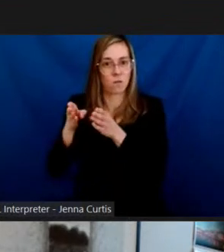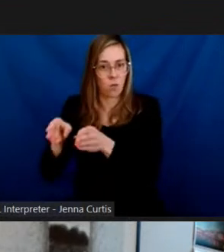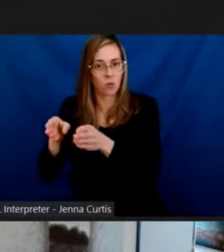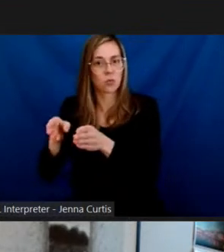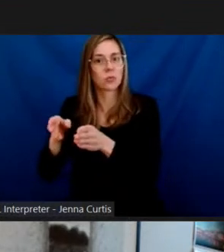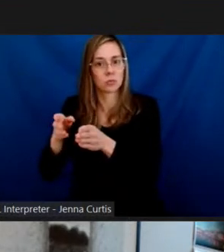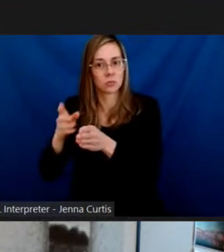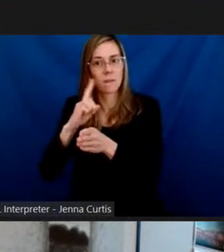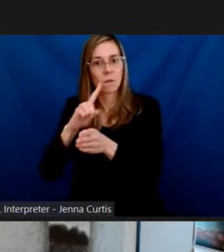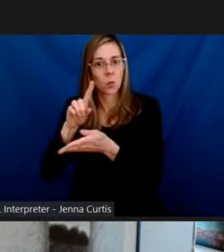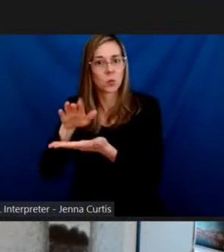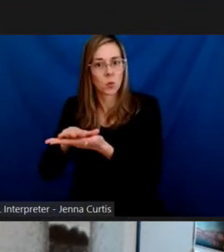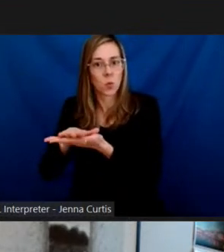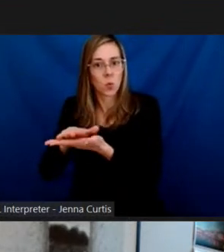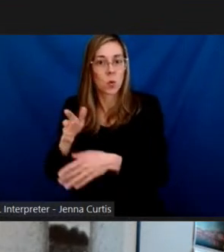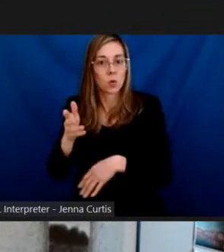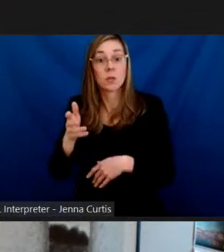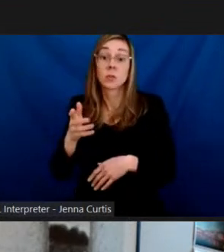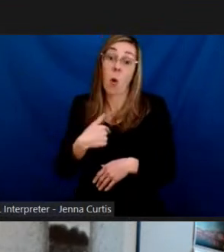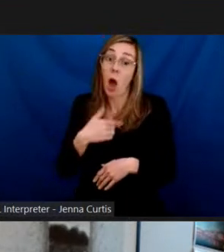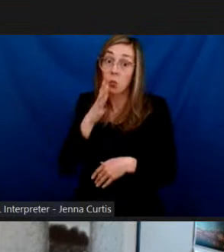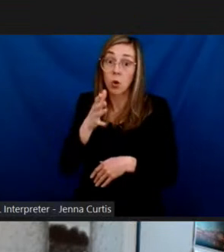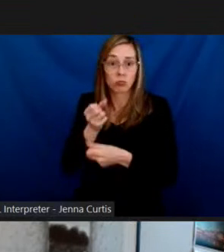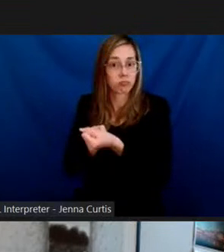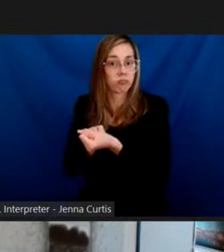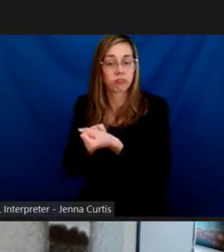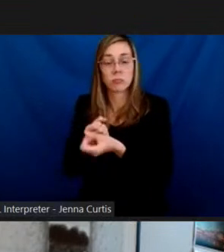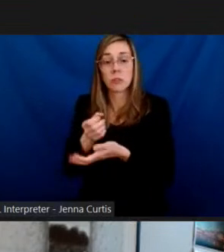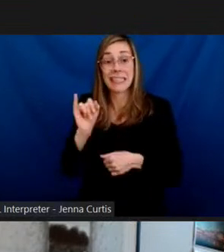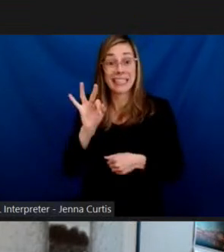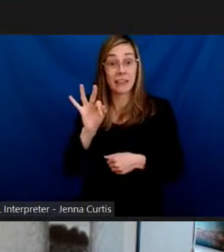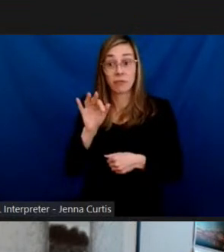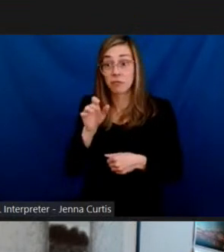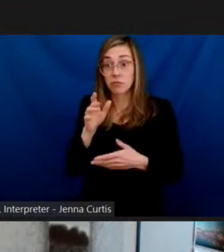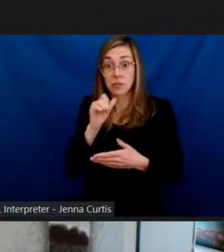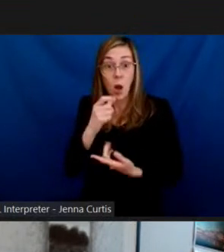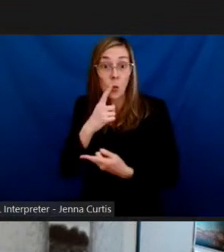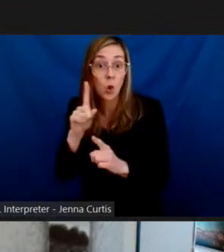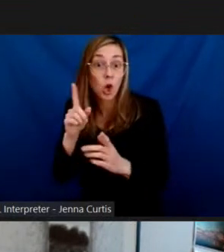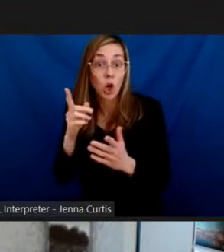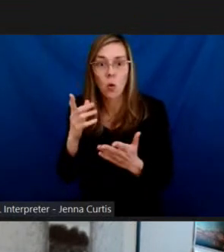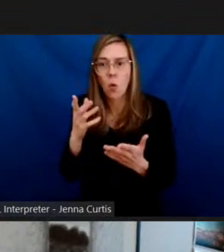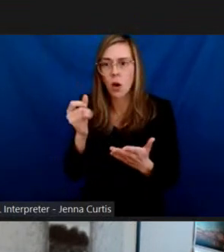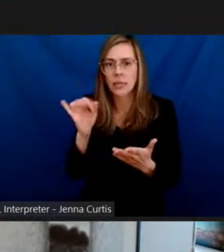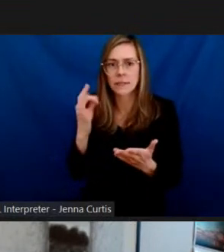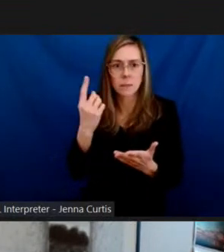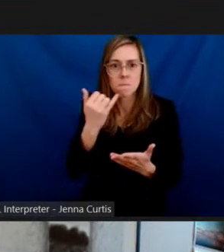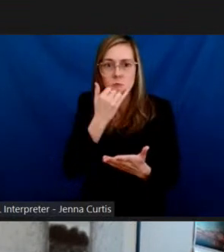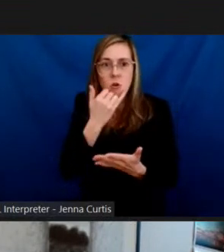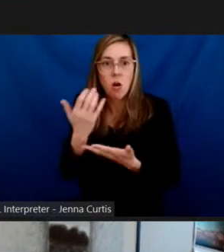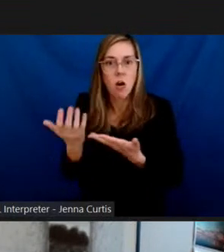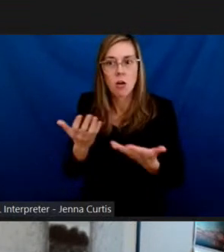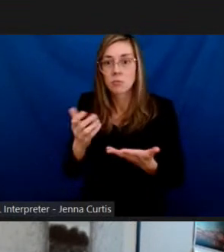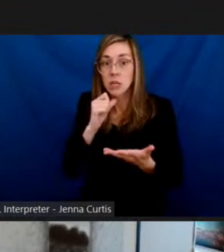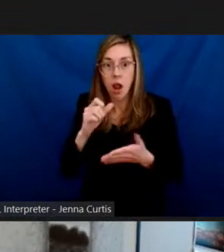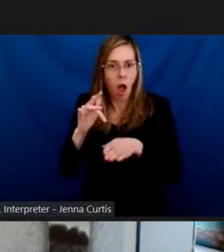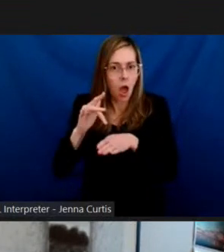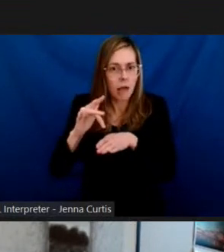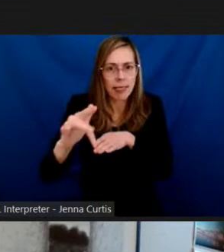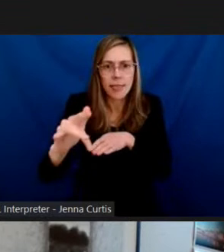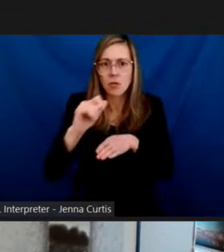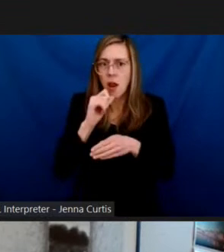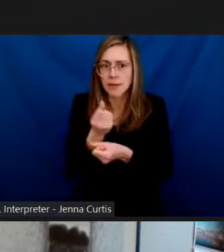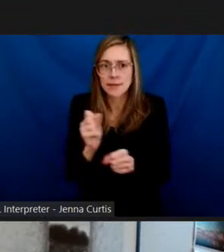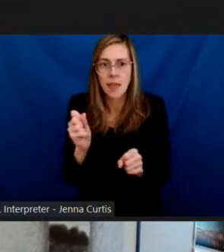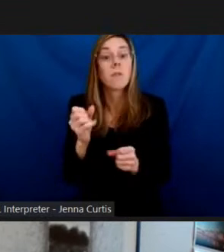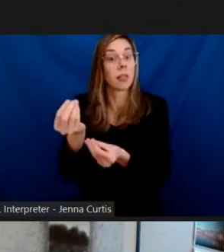we'll work with you in the neighborhood, if there's things that we're not thinking about that we should be in terms of keeping that route clear, let me know. I